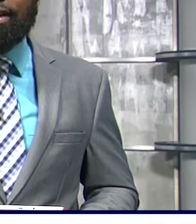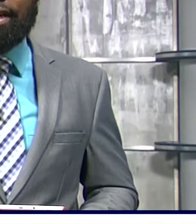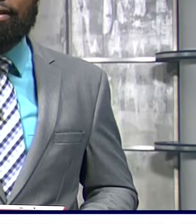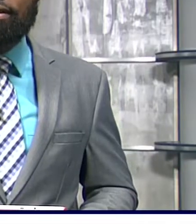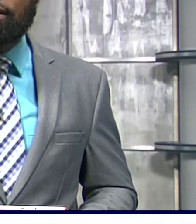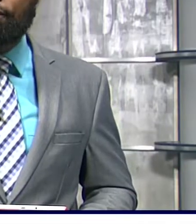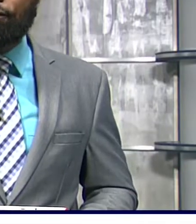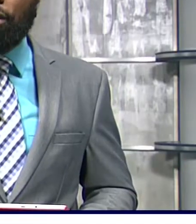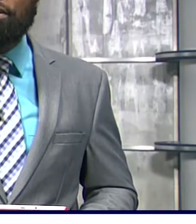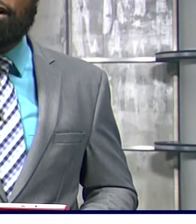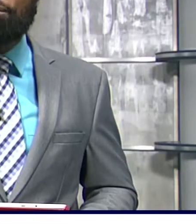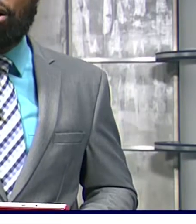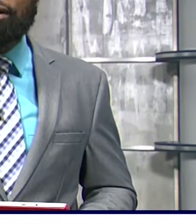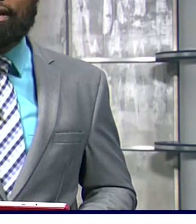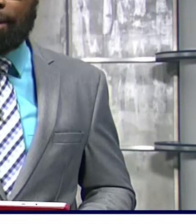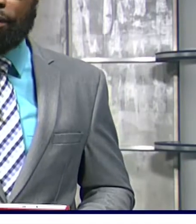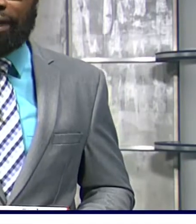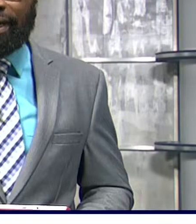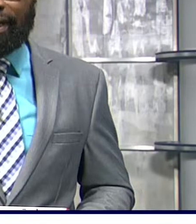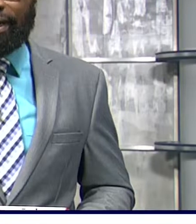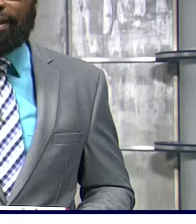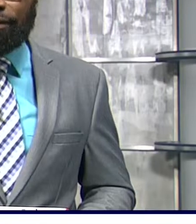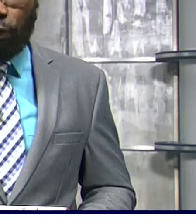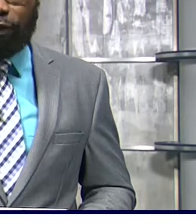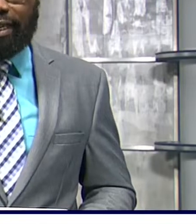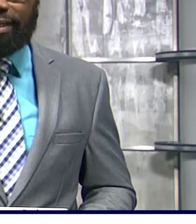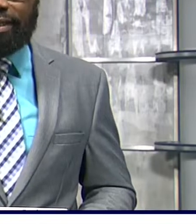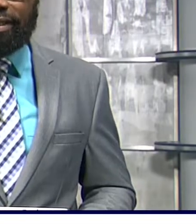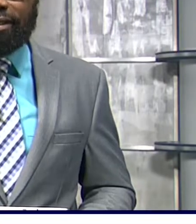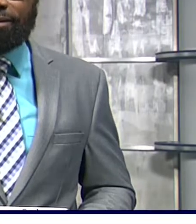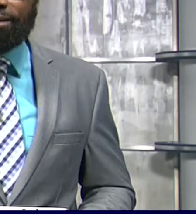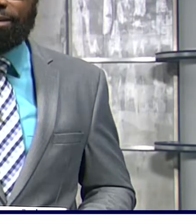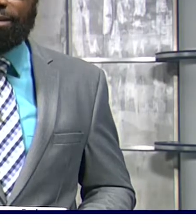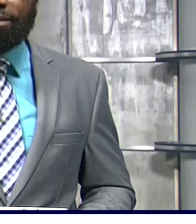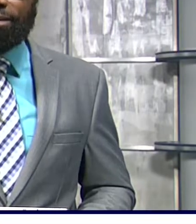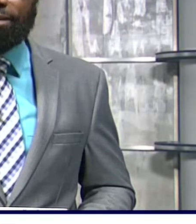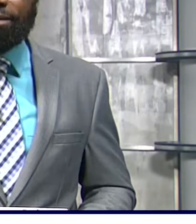considers legalizing some forms of ball tampering in light of COVID-19.